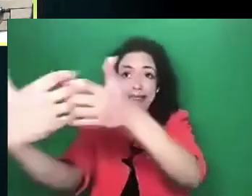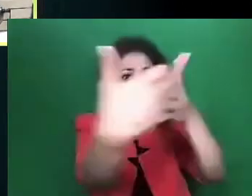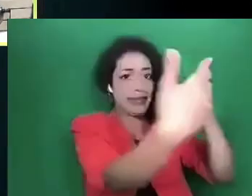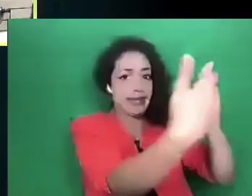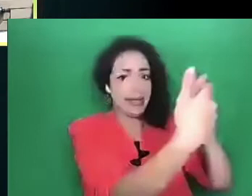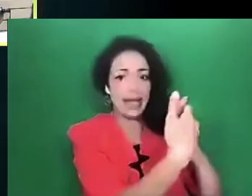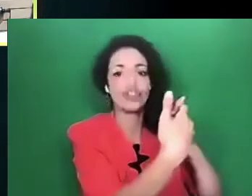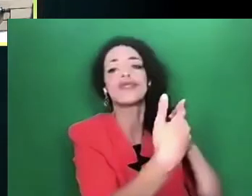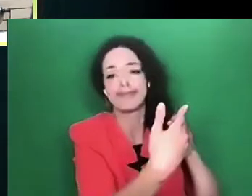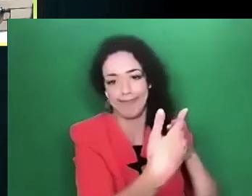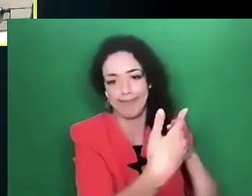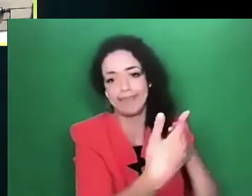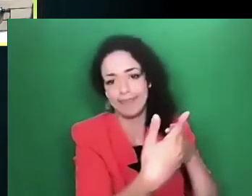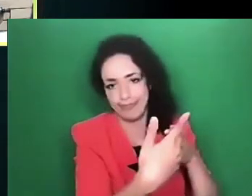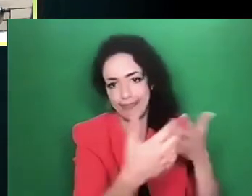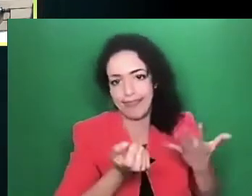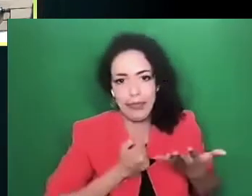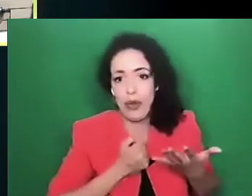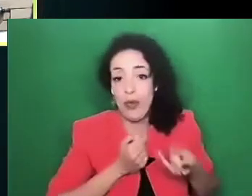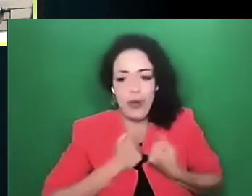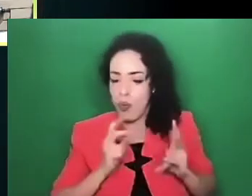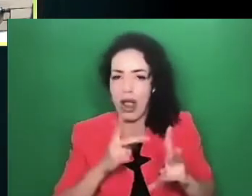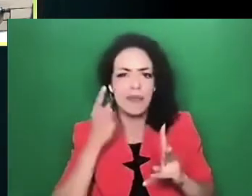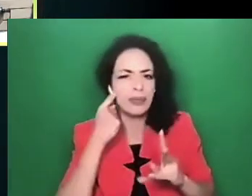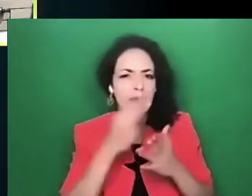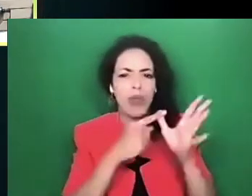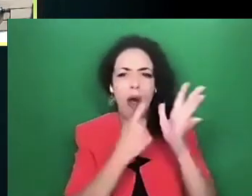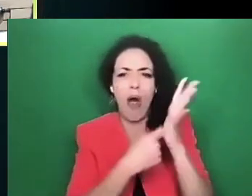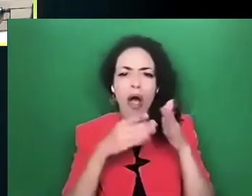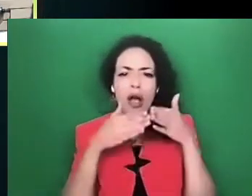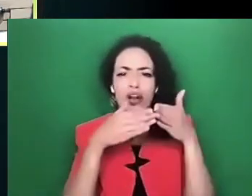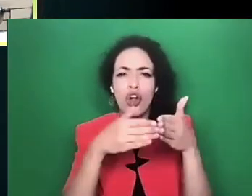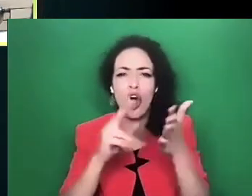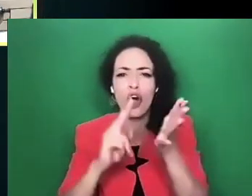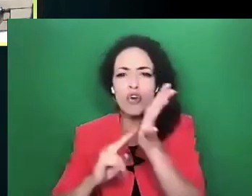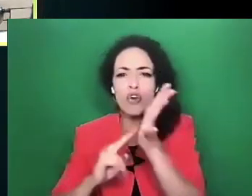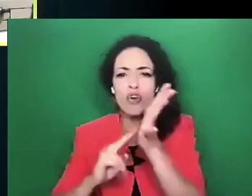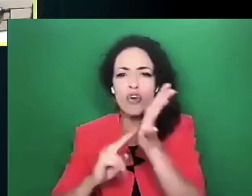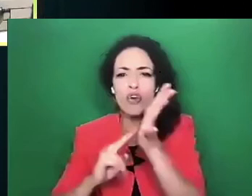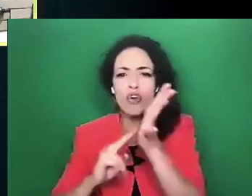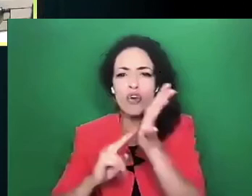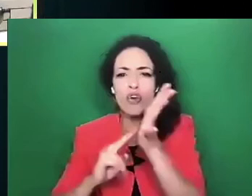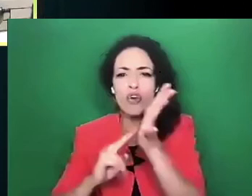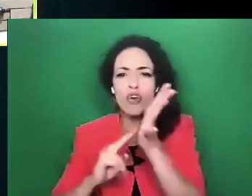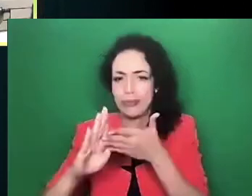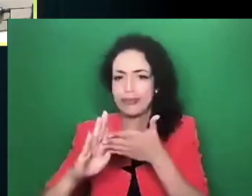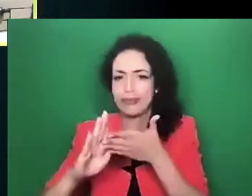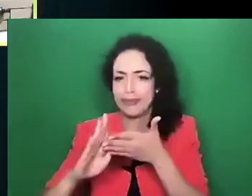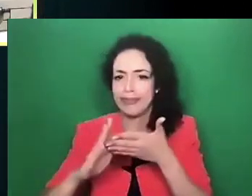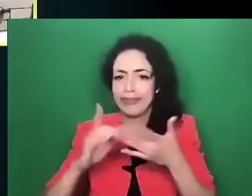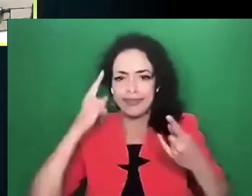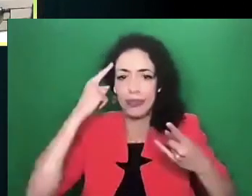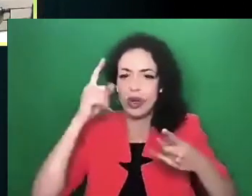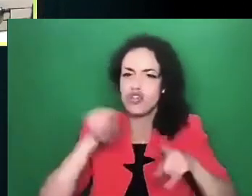Noah and reinterpreting as something rational. How could it have been built at its time and place? And as soon as you ask